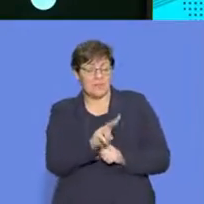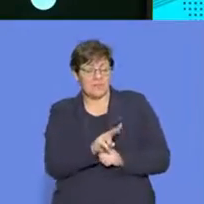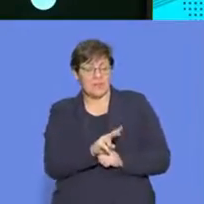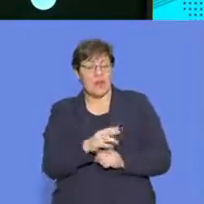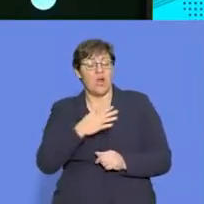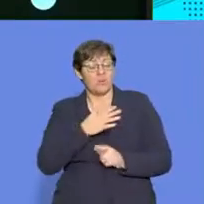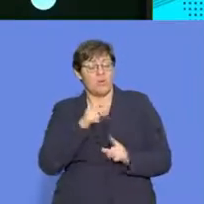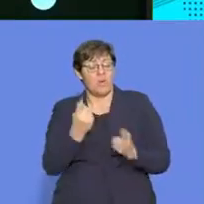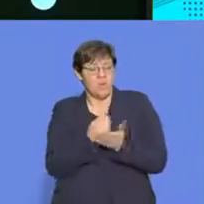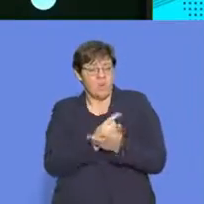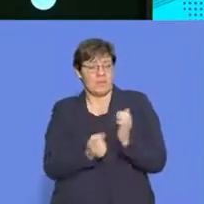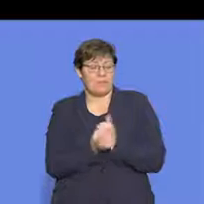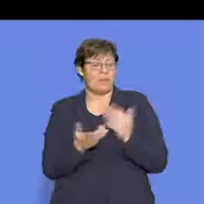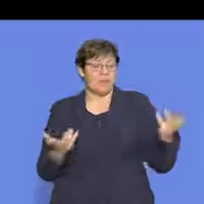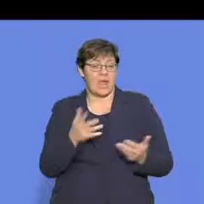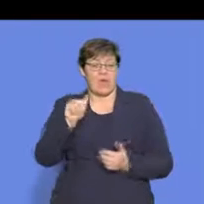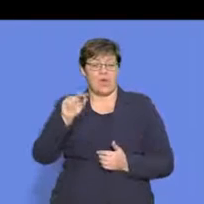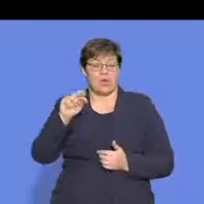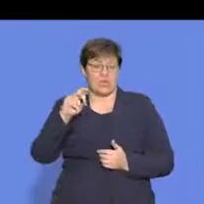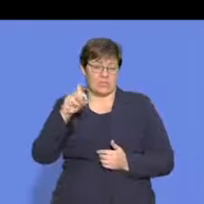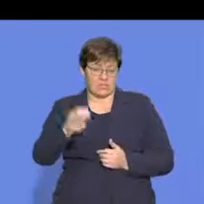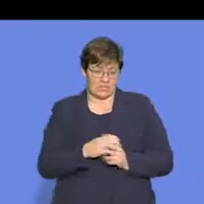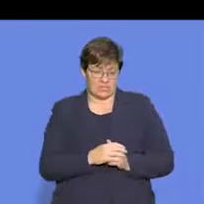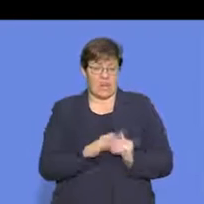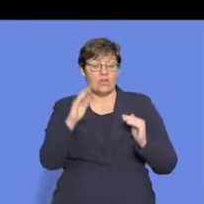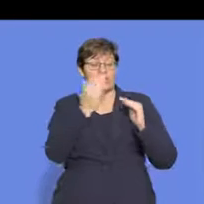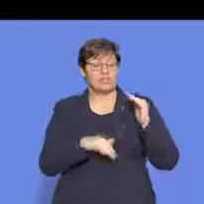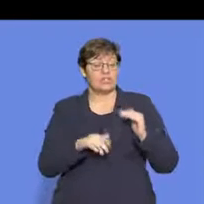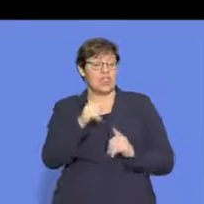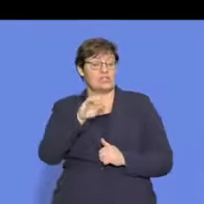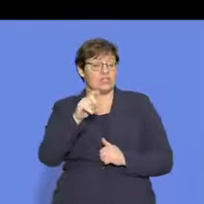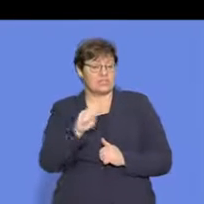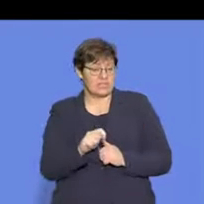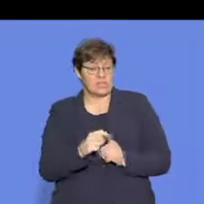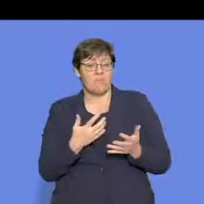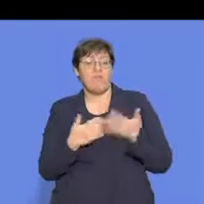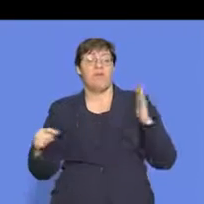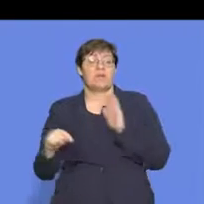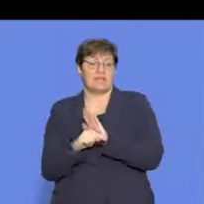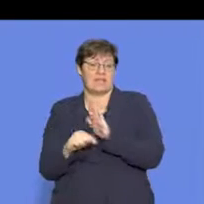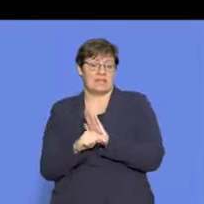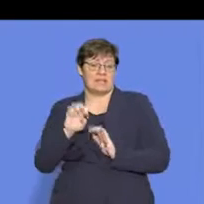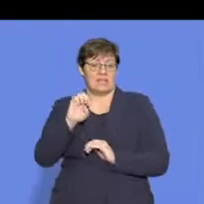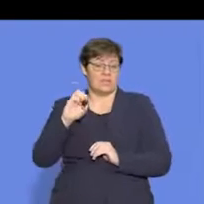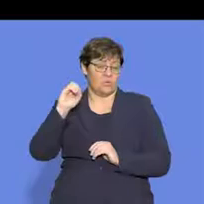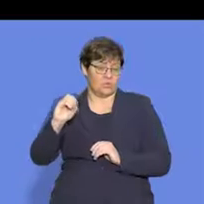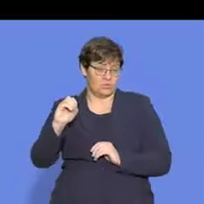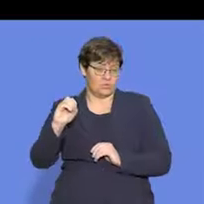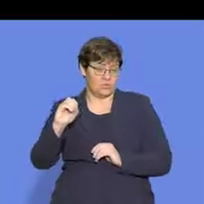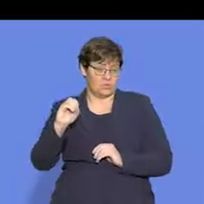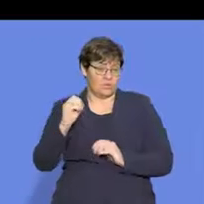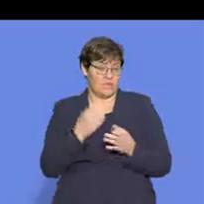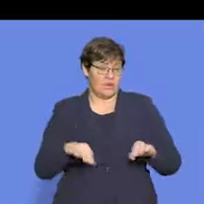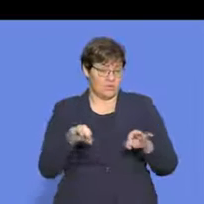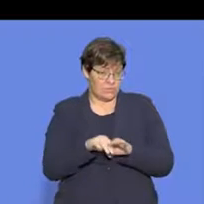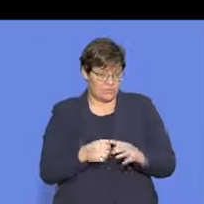that. Also note this, that oxidation always takes place at the anode. The reducing agent has the more